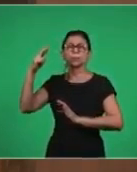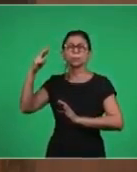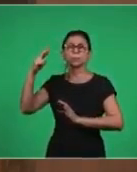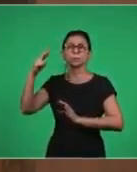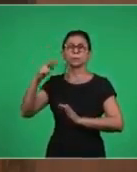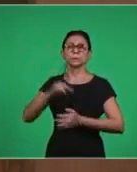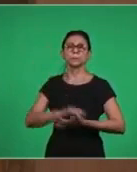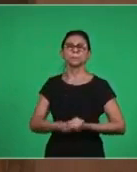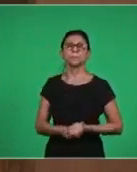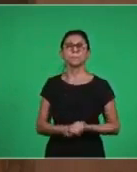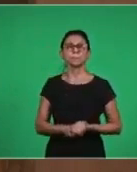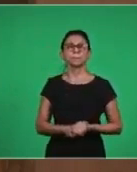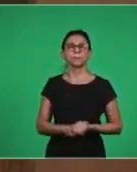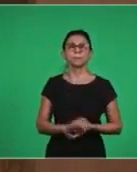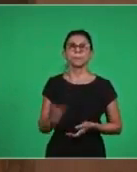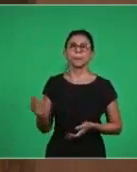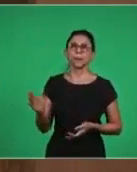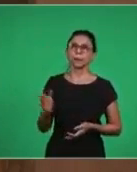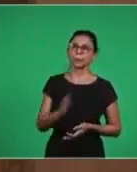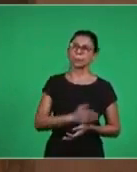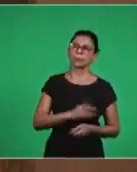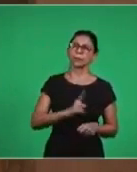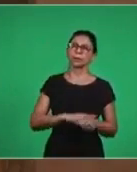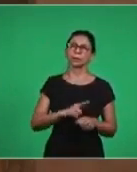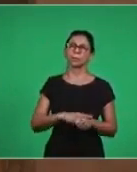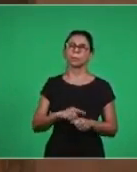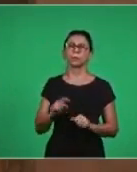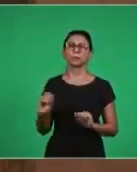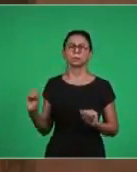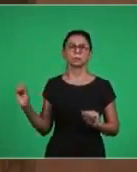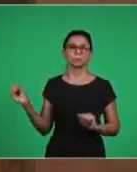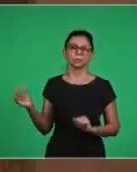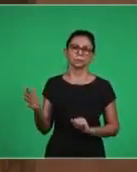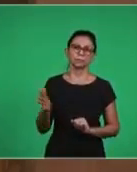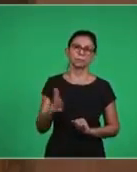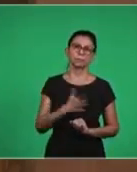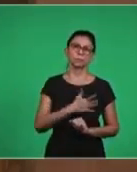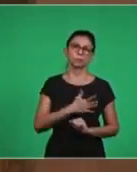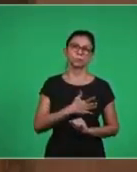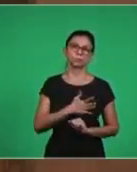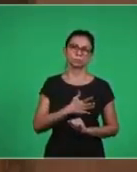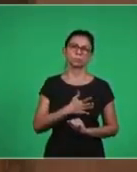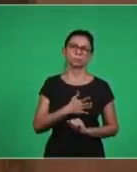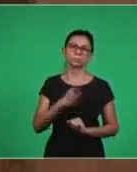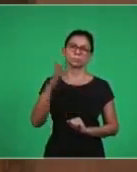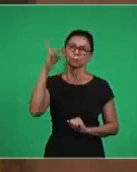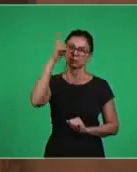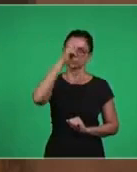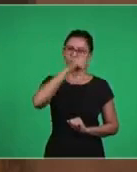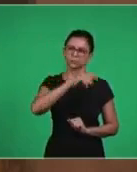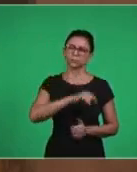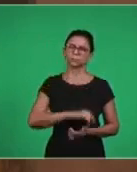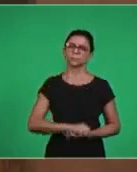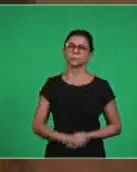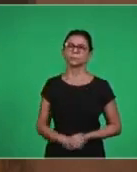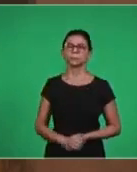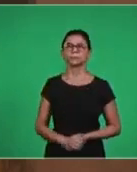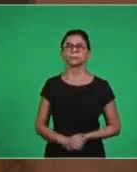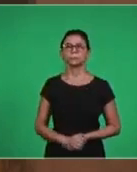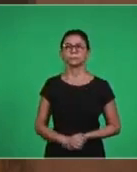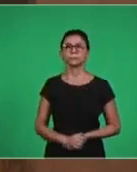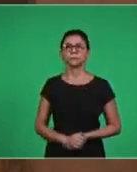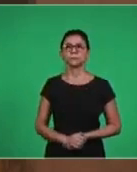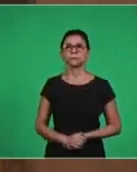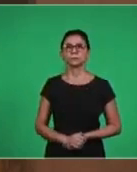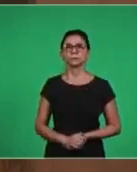day, because it's a new fact that is difficult to be achieved.